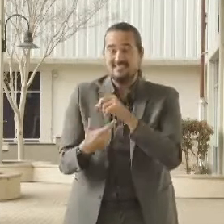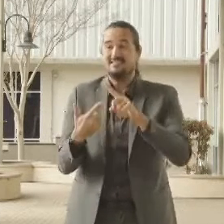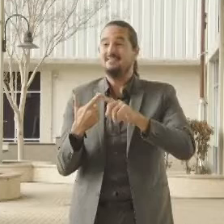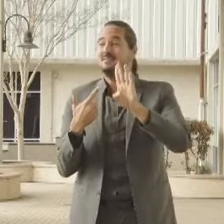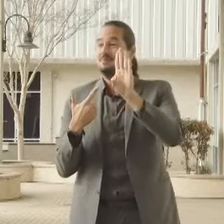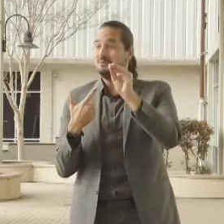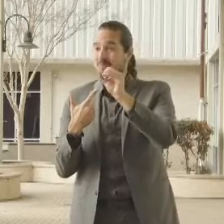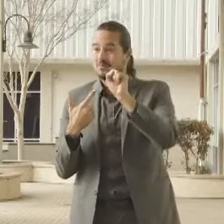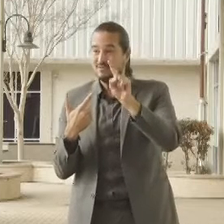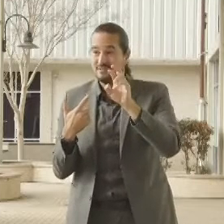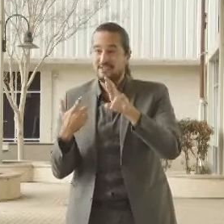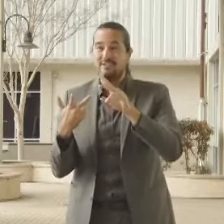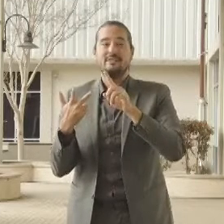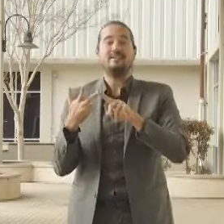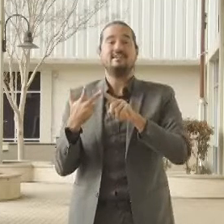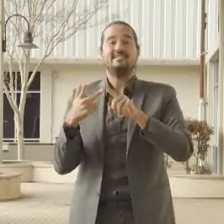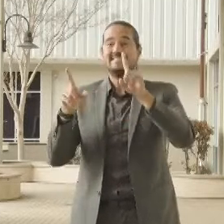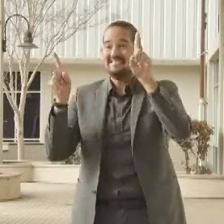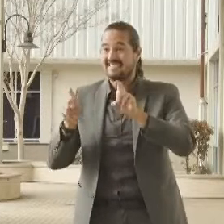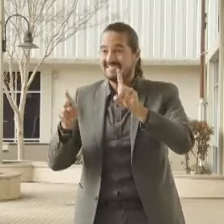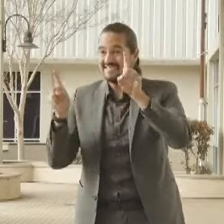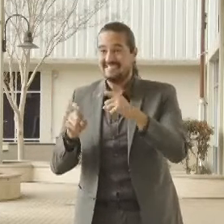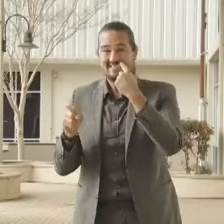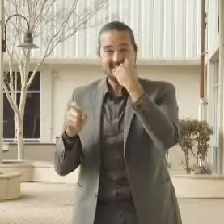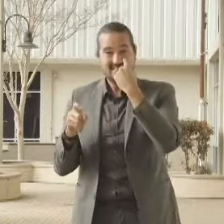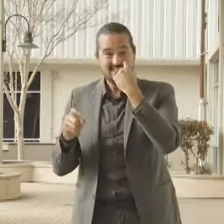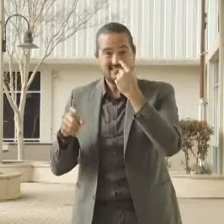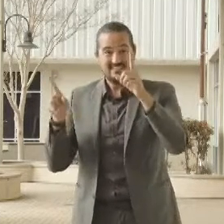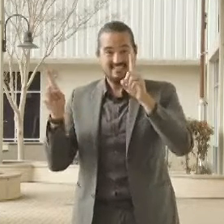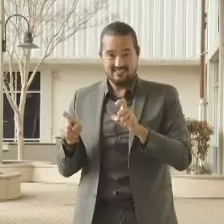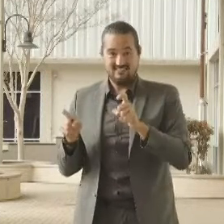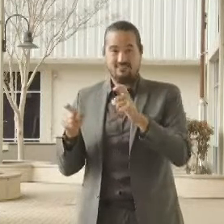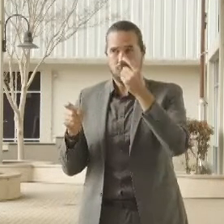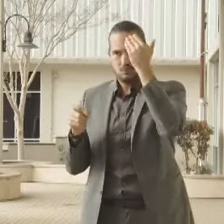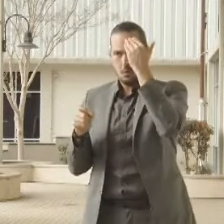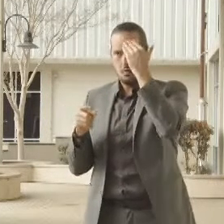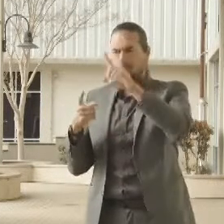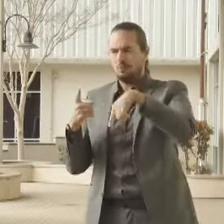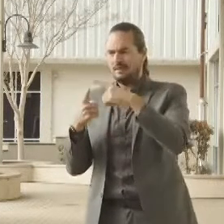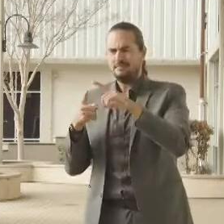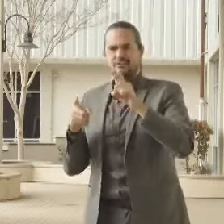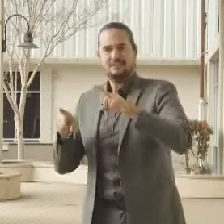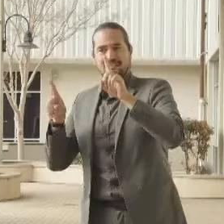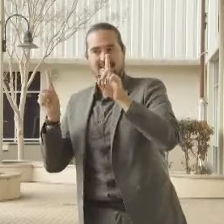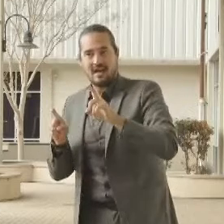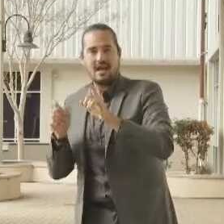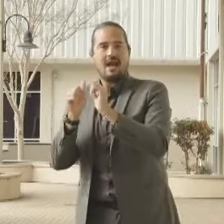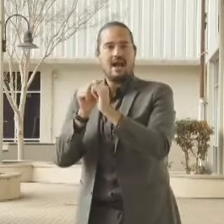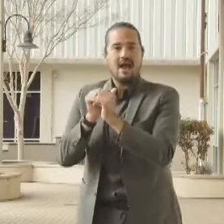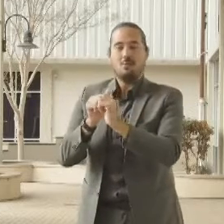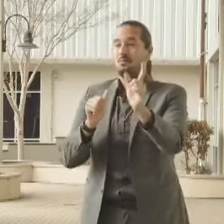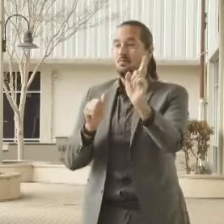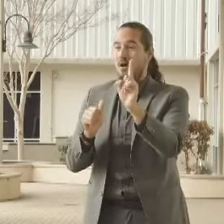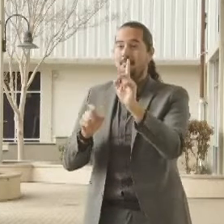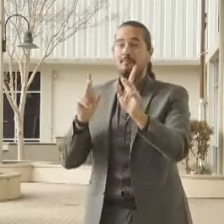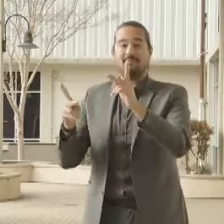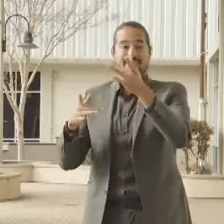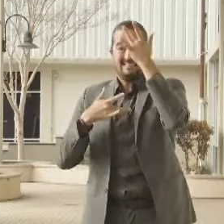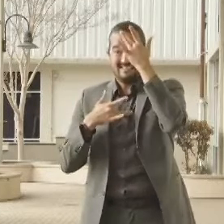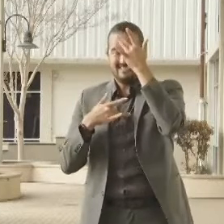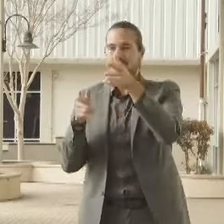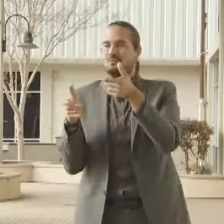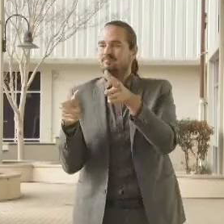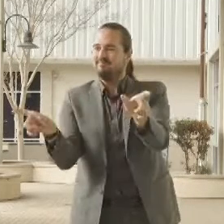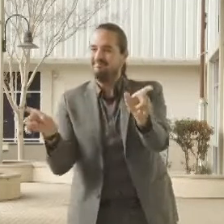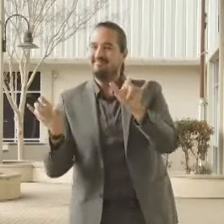testing, we know when to test. We know that everyone needs to stay home when they're sick. We know that